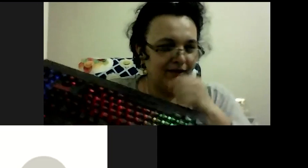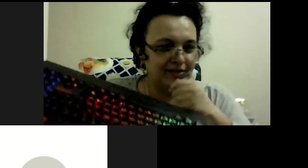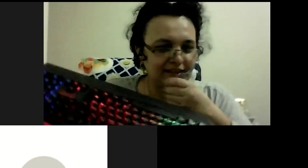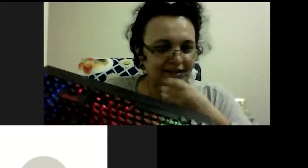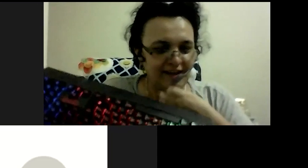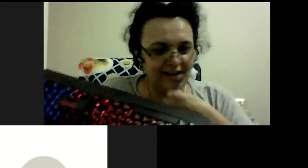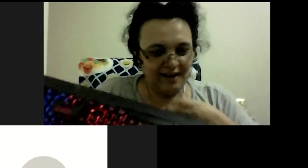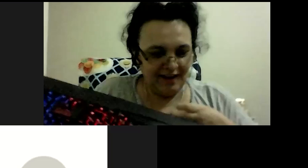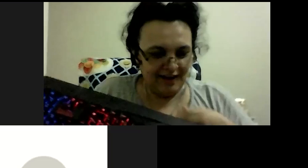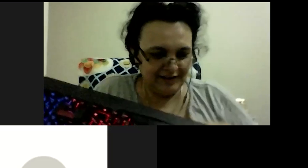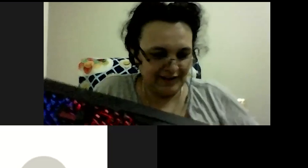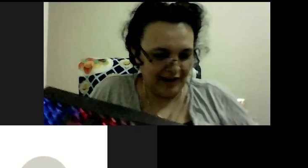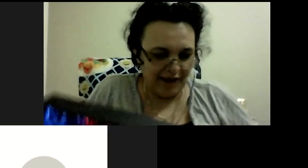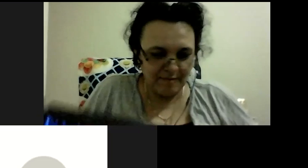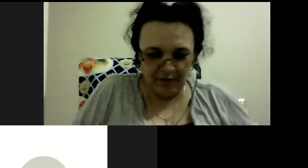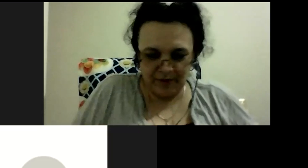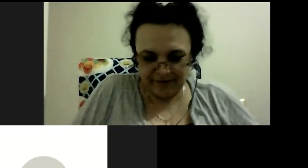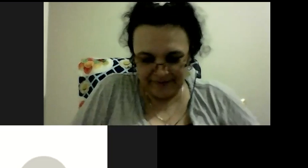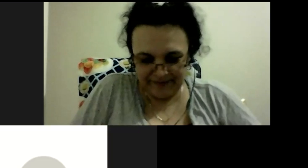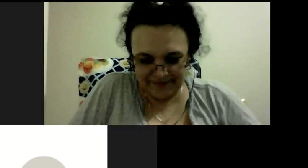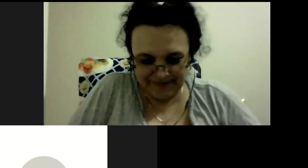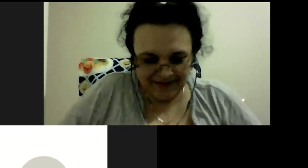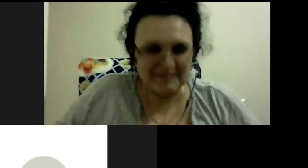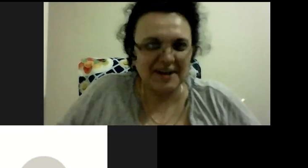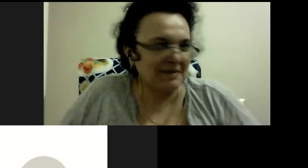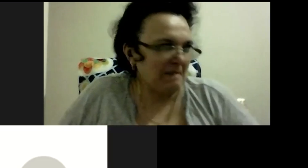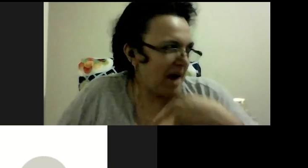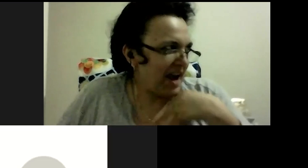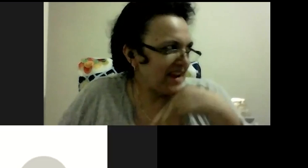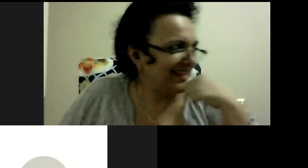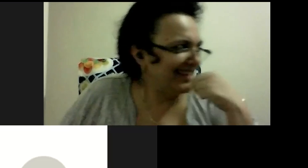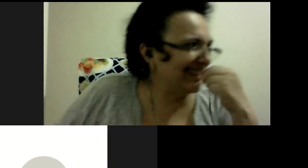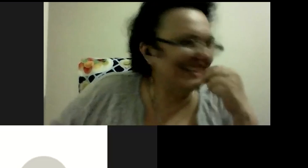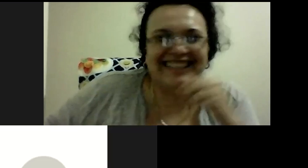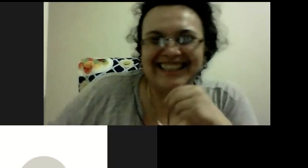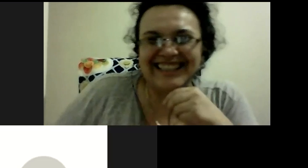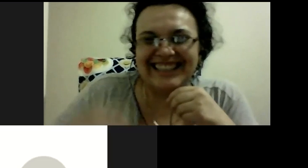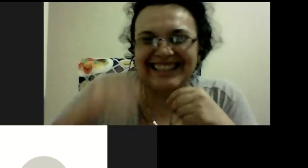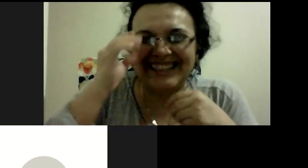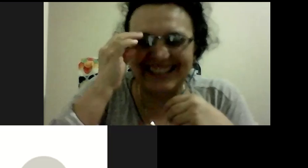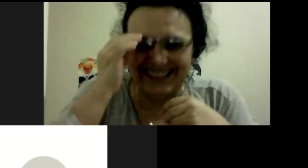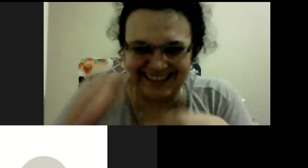keyboard because he said that it is a game board, but it's mine.